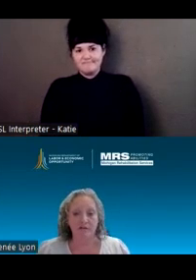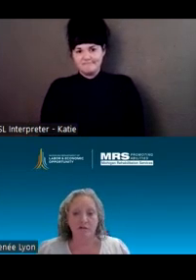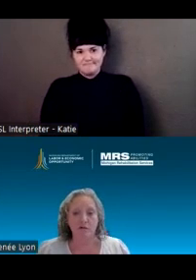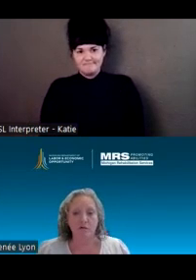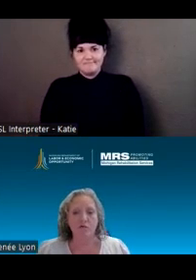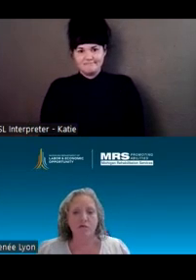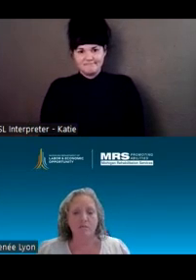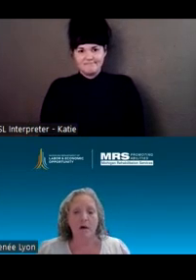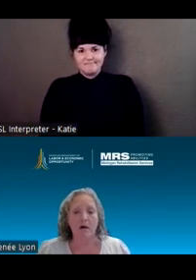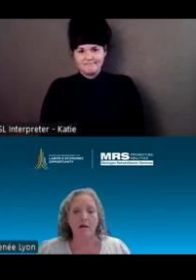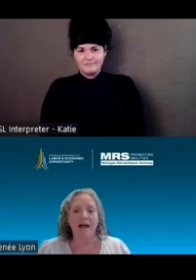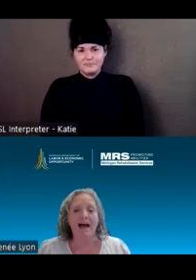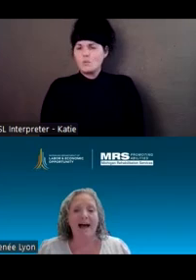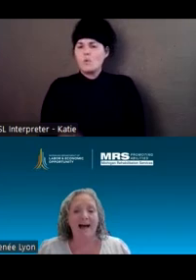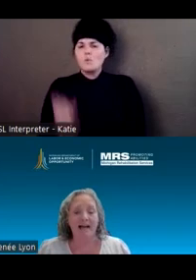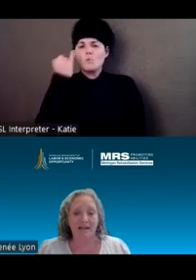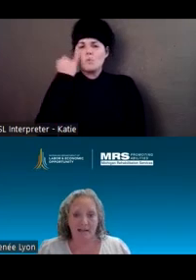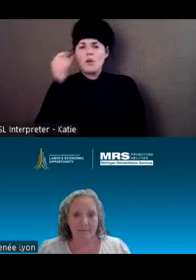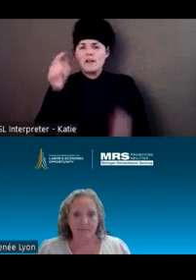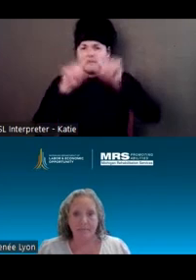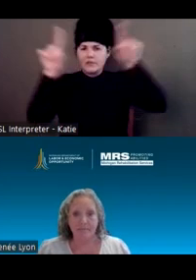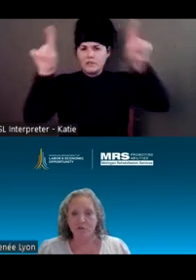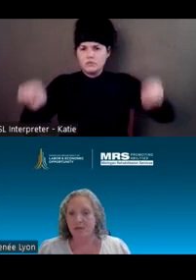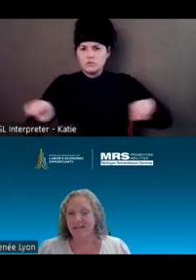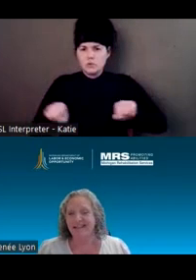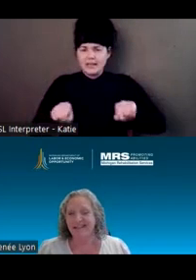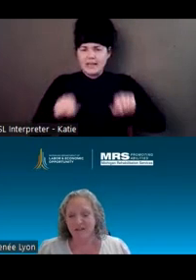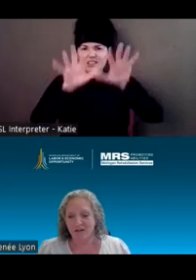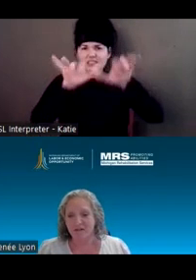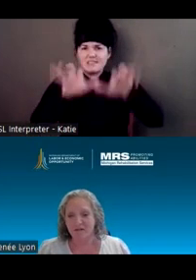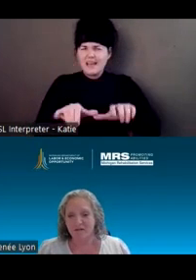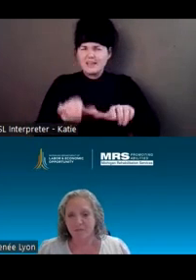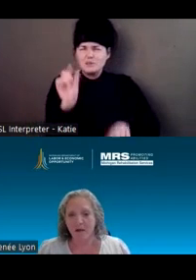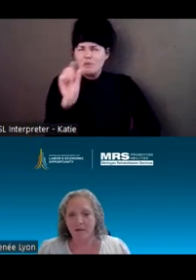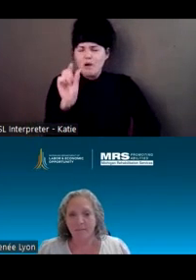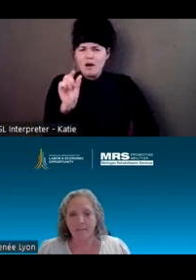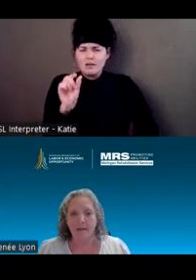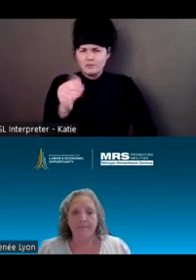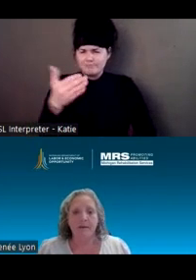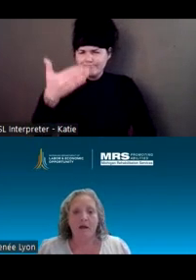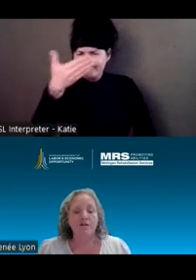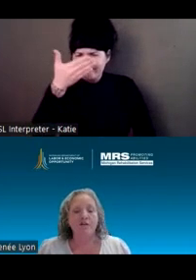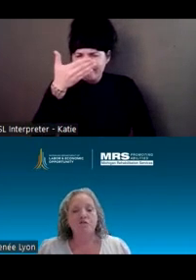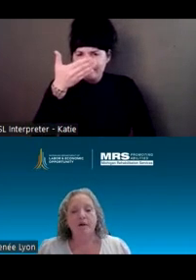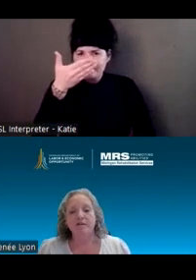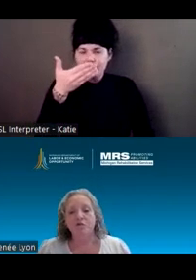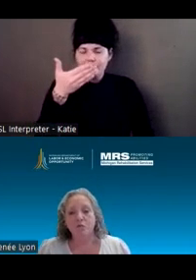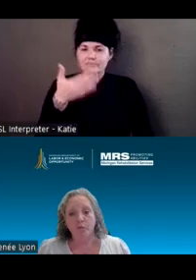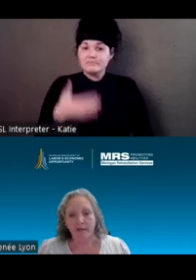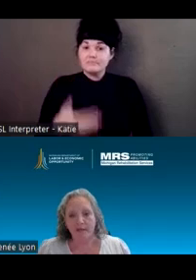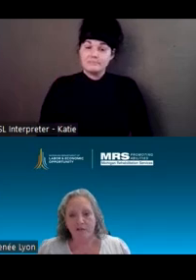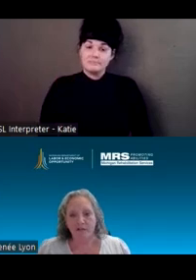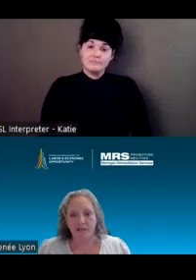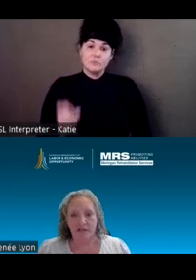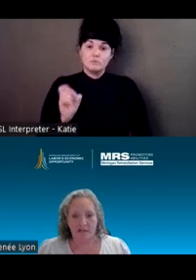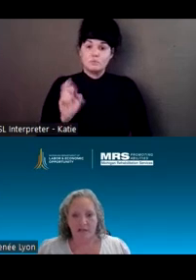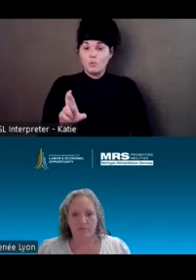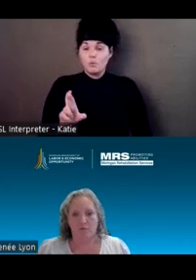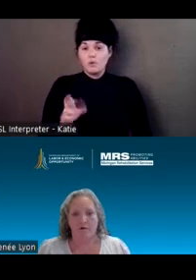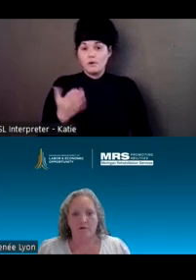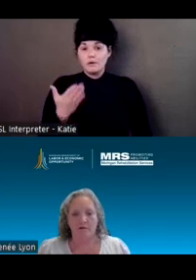that is too small on a laptop screen that is also small? Are you trying to reach